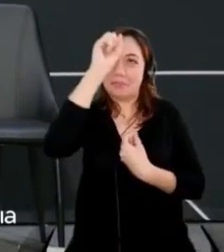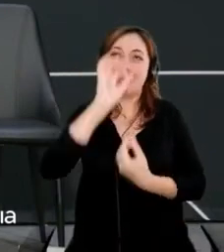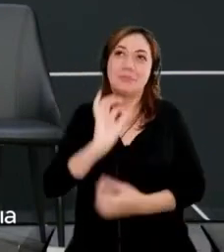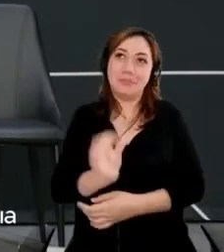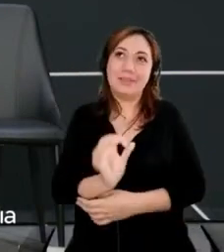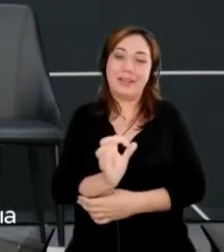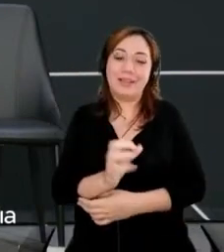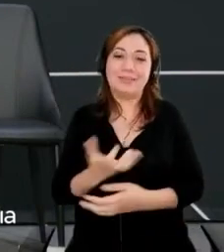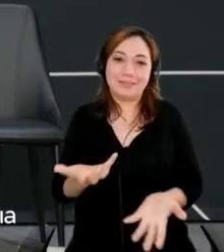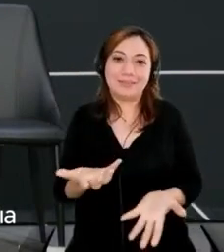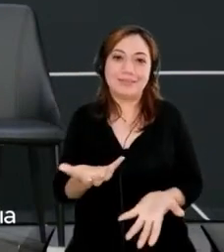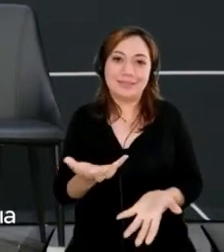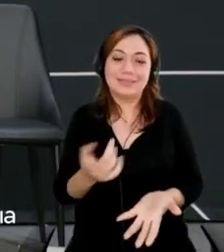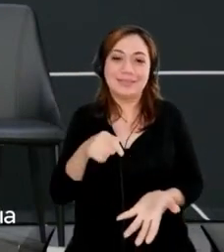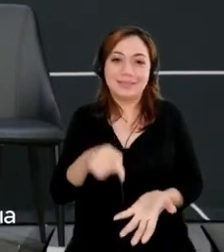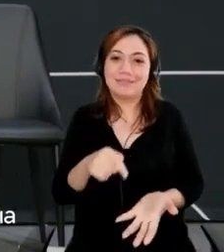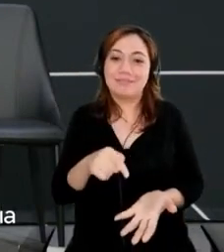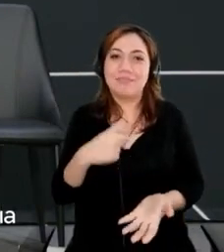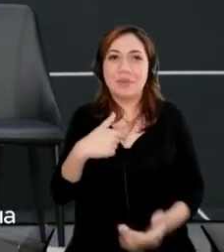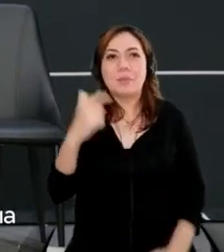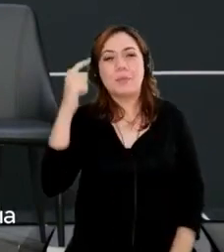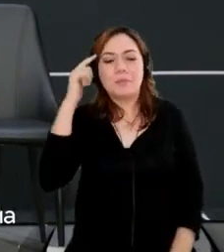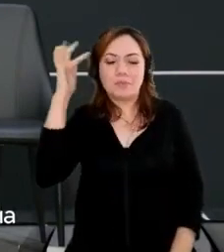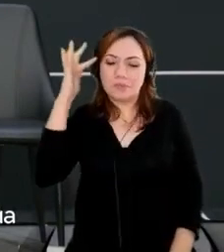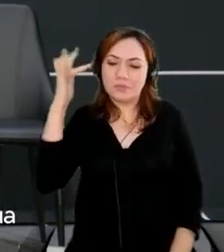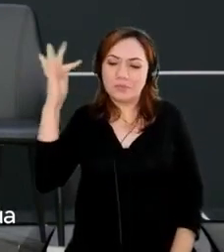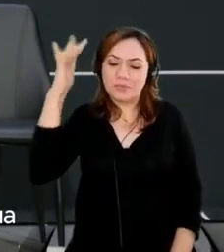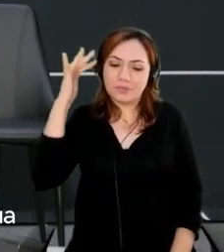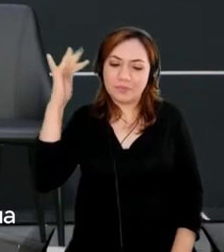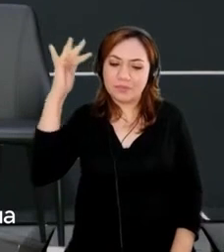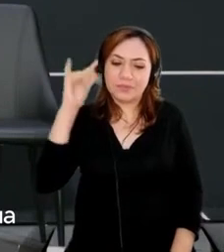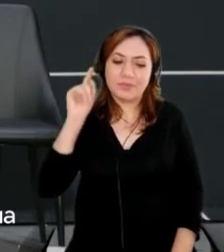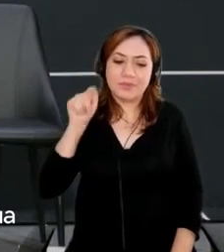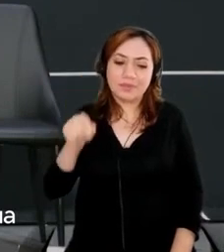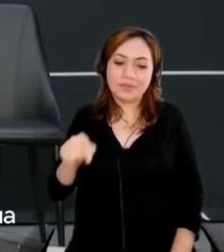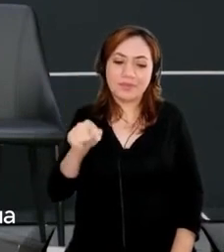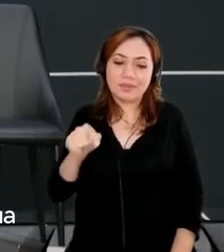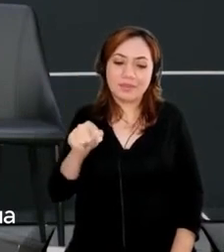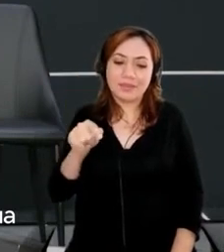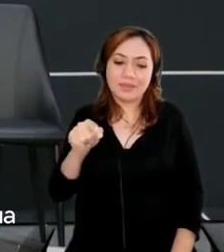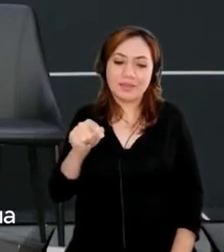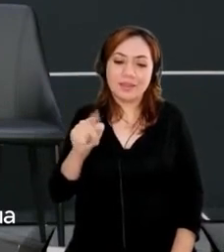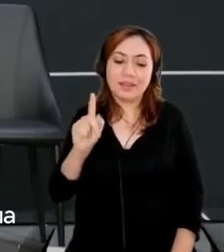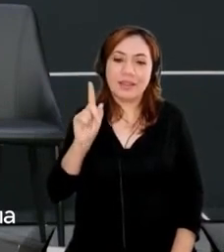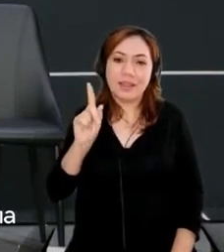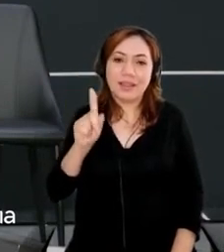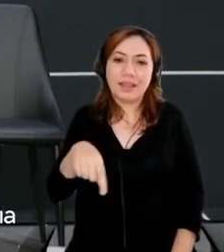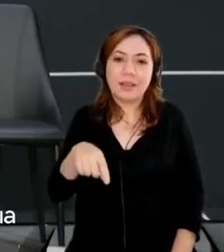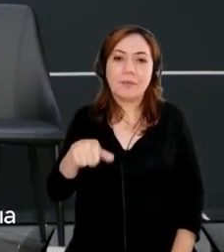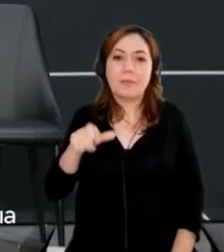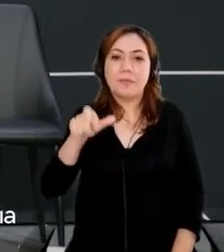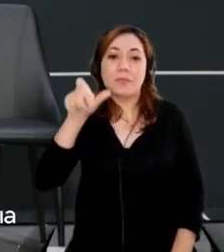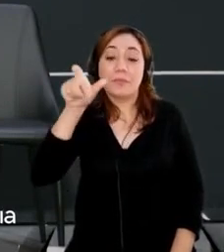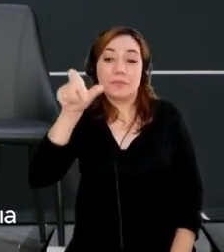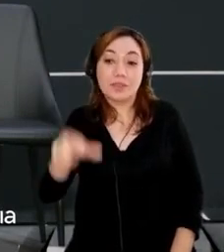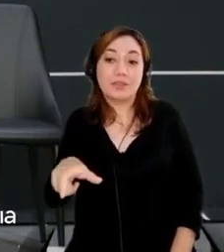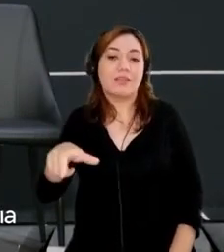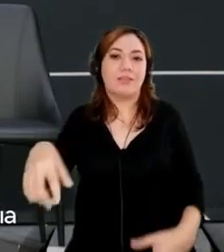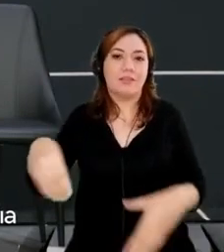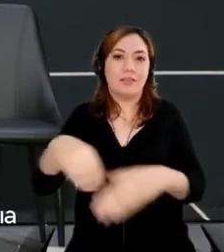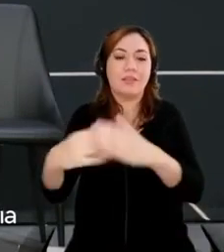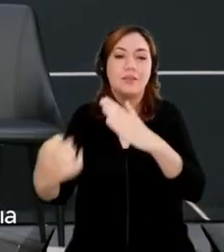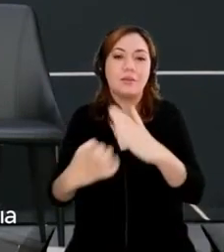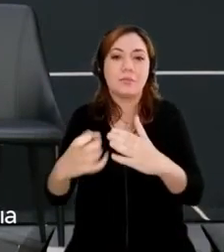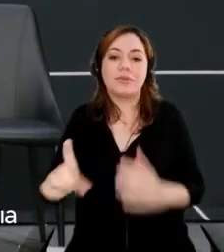I thought about it, and what I realized is when somebody in an organization comes to you as their